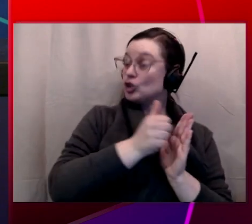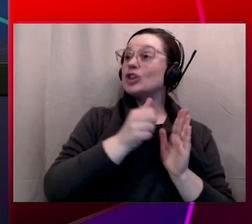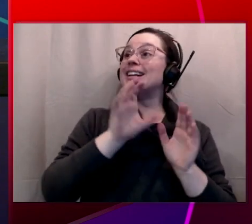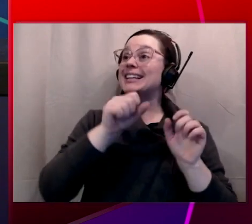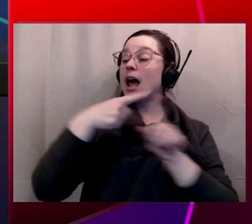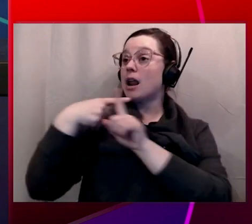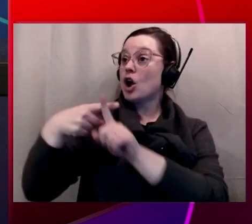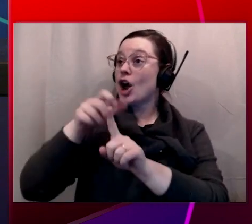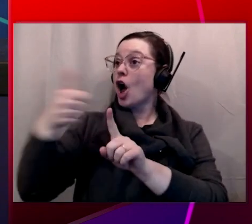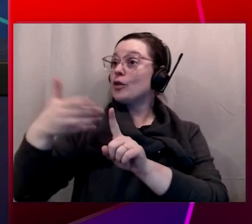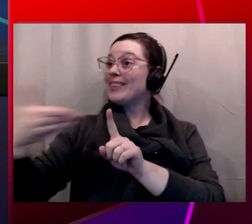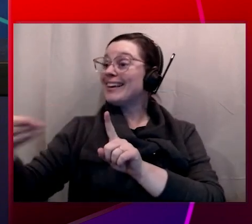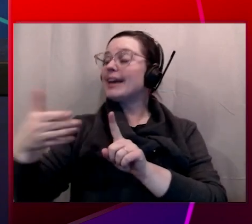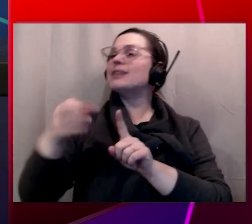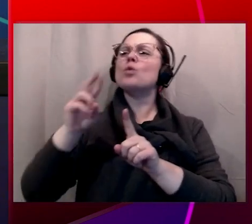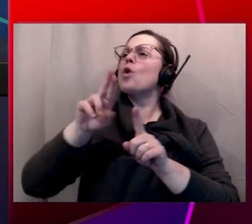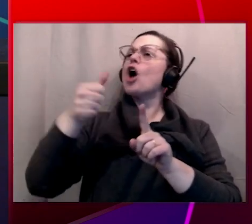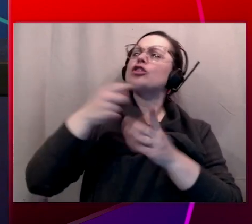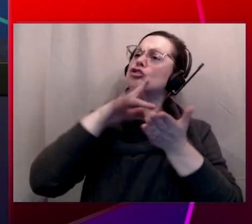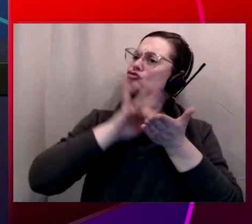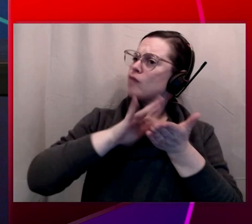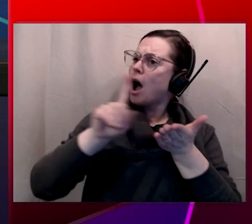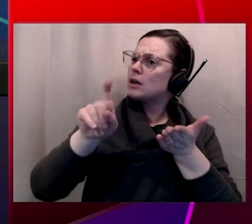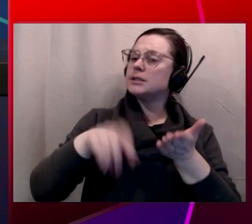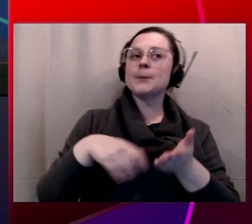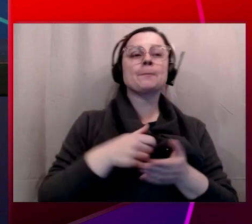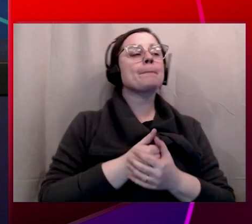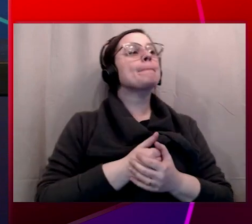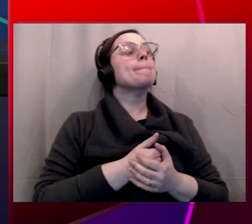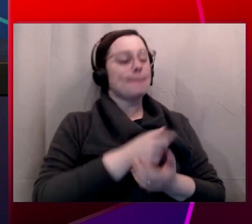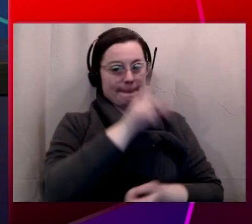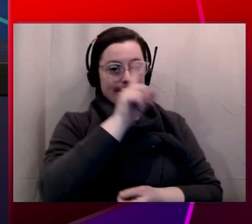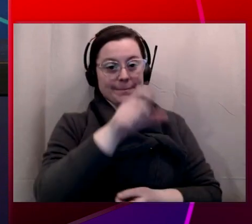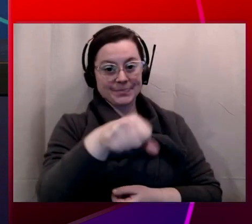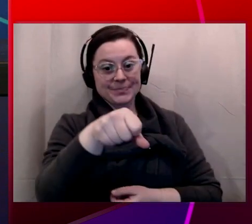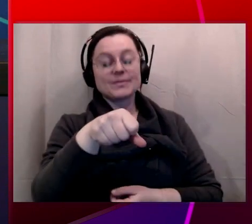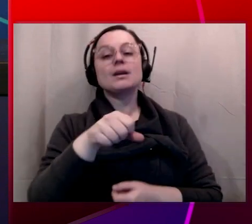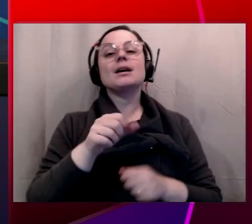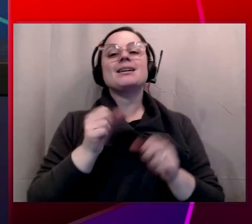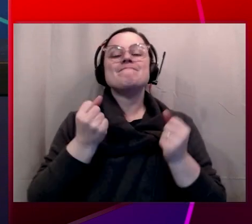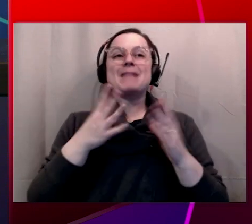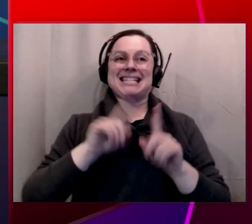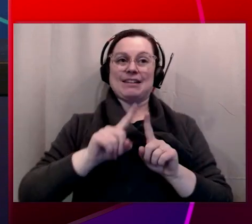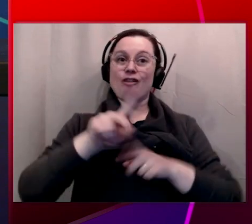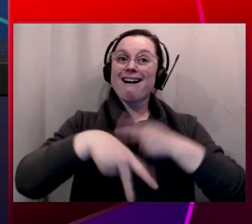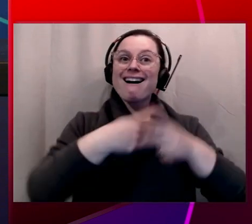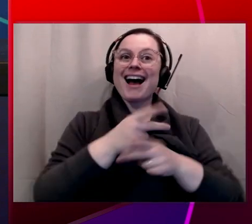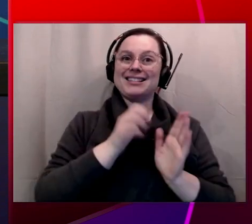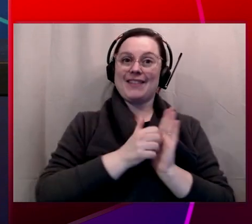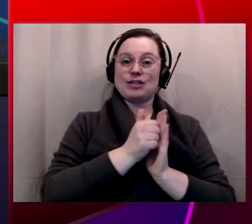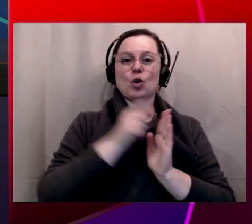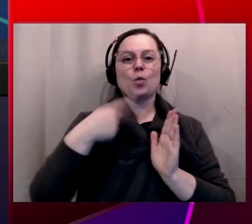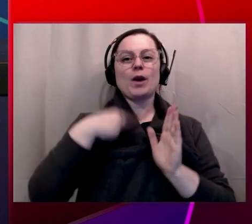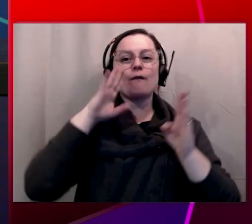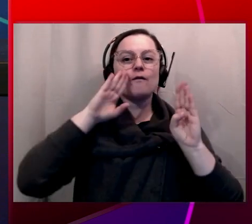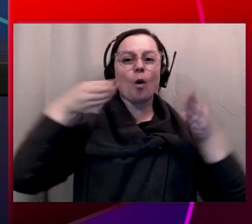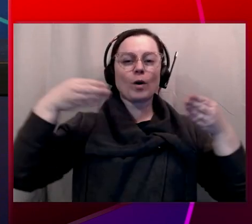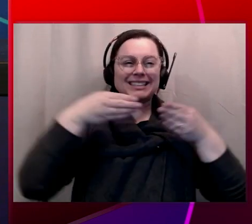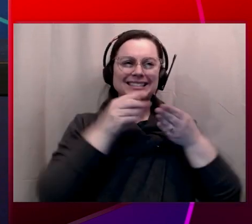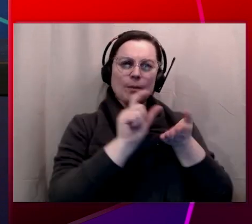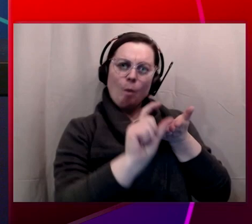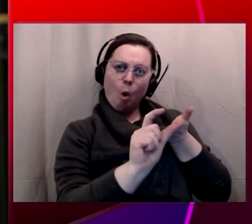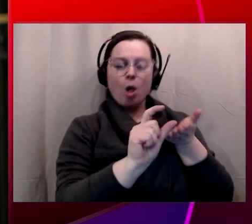drugs? Maybe you can expound on that. Yeah, there are a lot of kinds of cancers, and we're only focused on a small subset, but